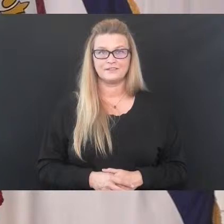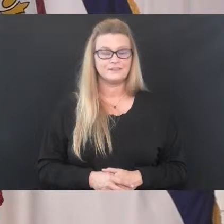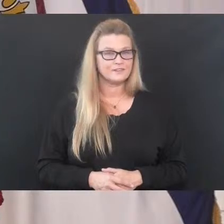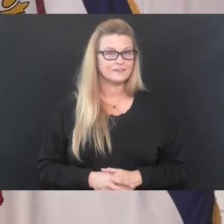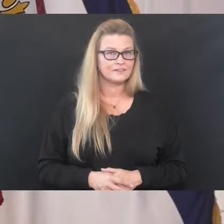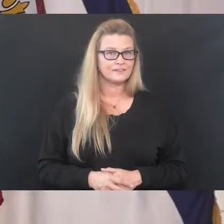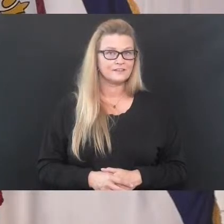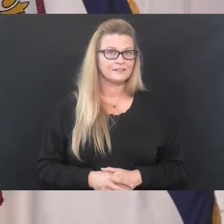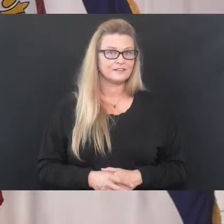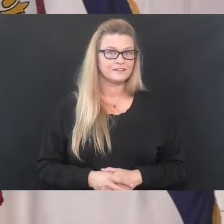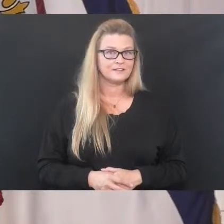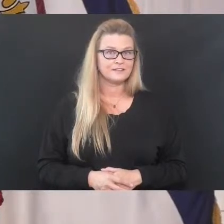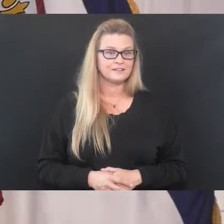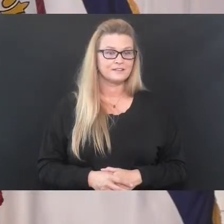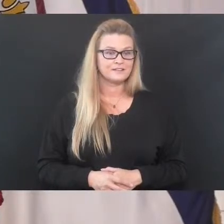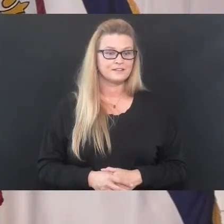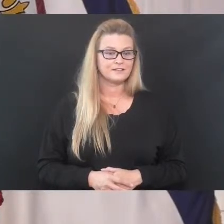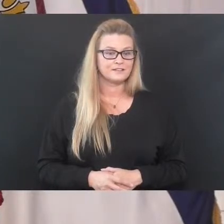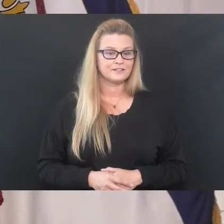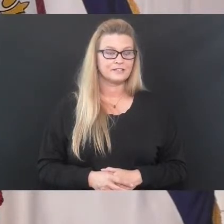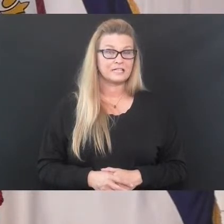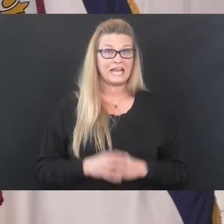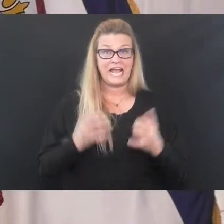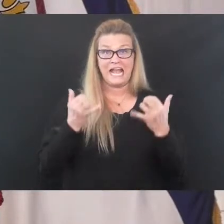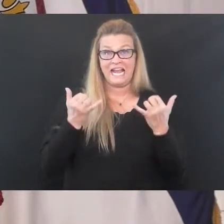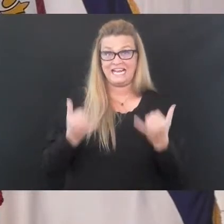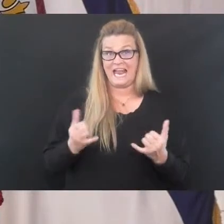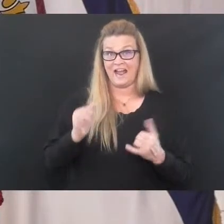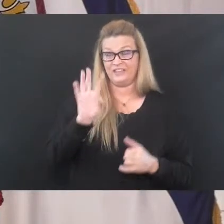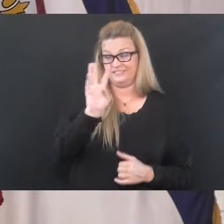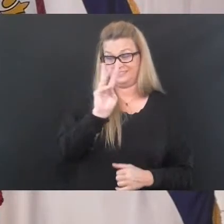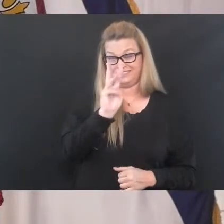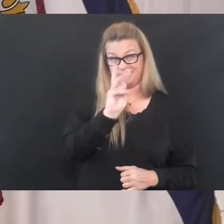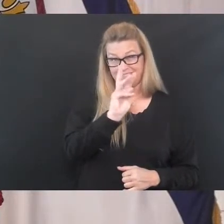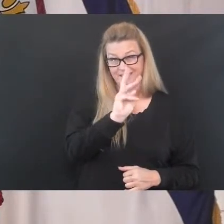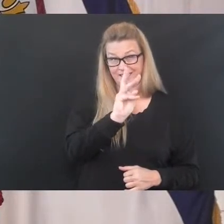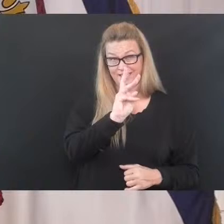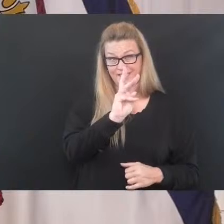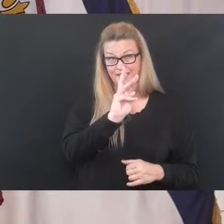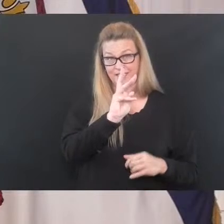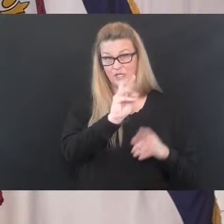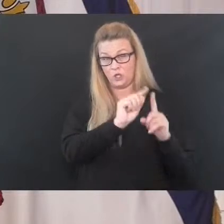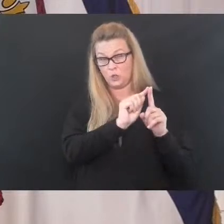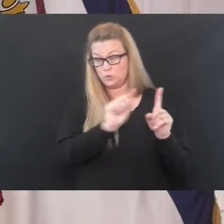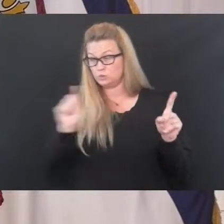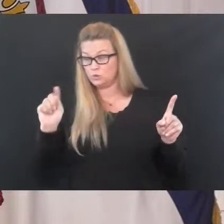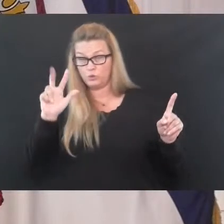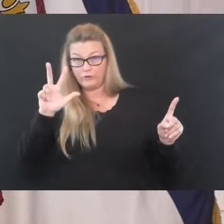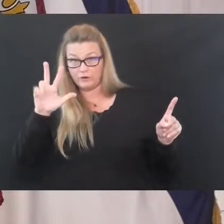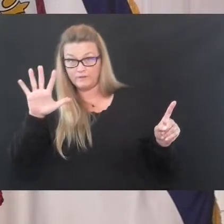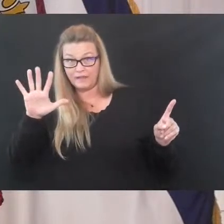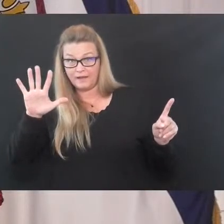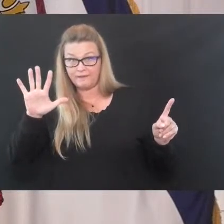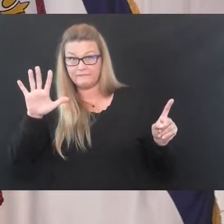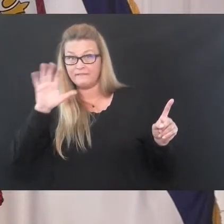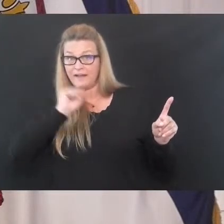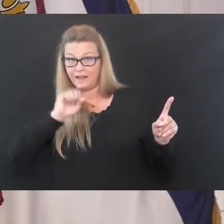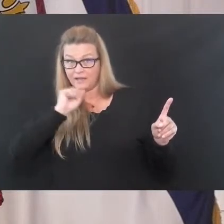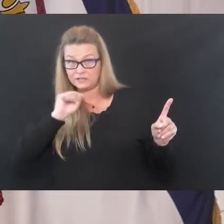of our kids that are 16 to 35 years of age,